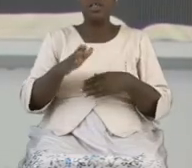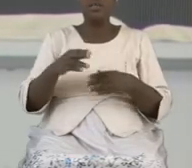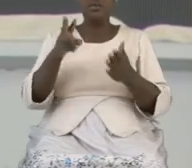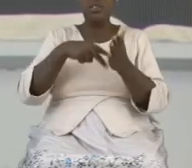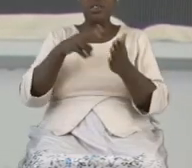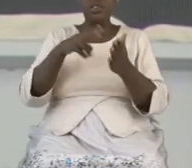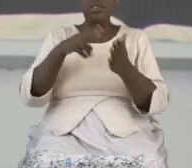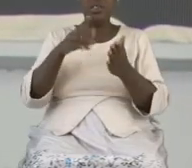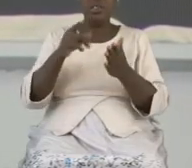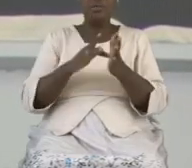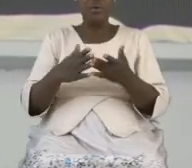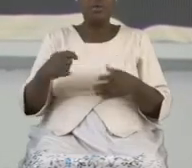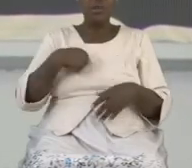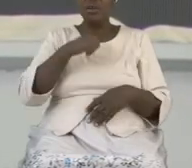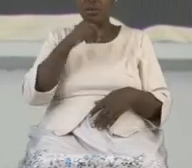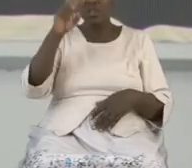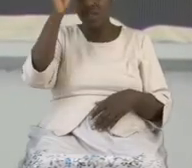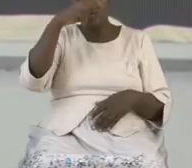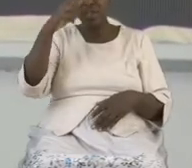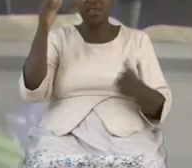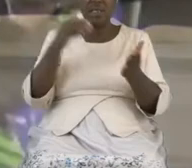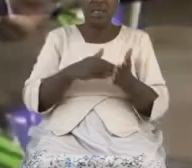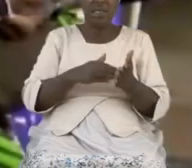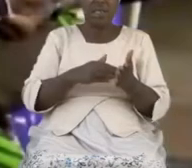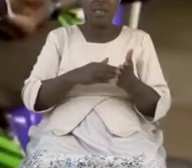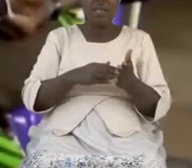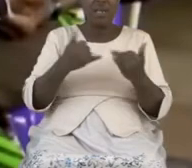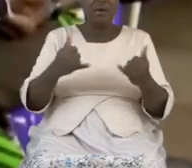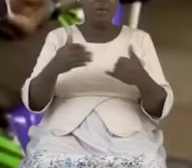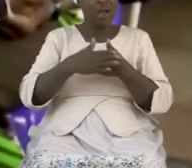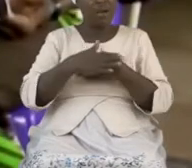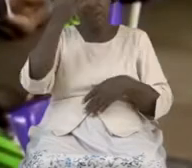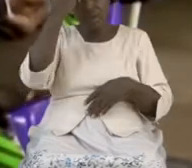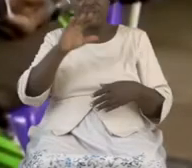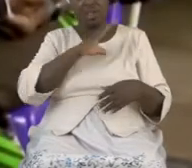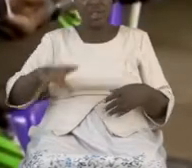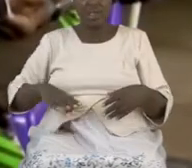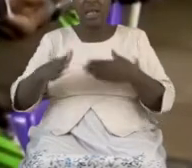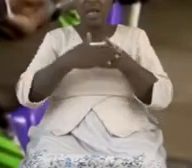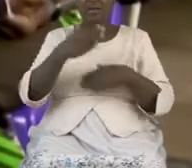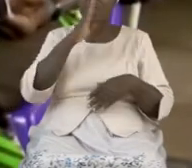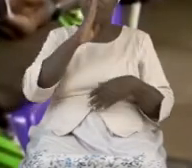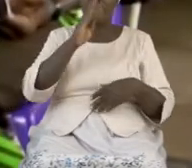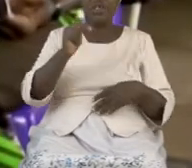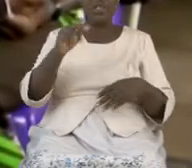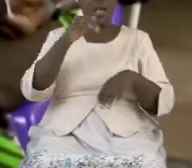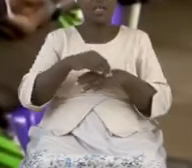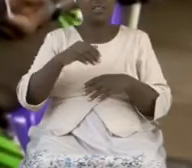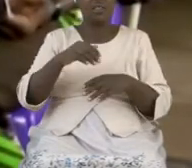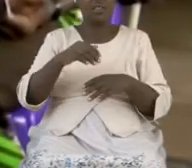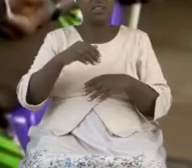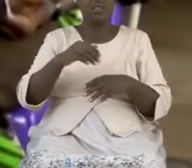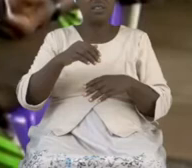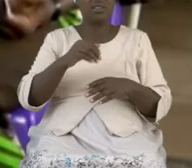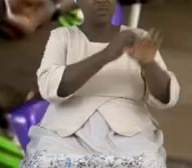ignorant. Now, after knowing Christ, after being at Calvary, after being